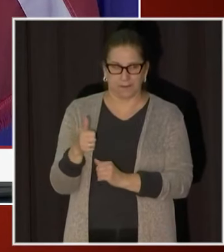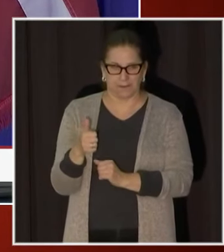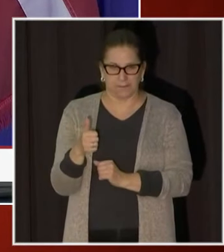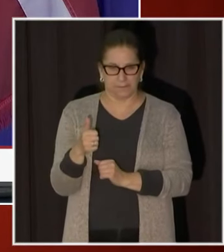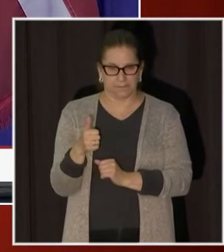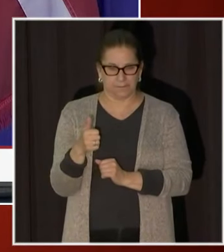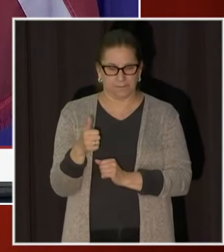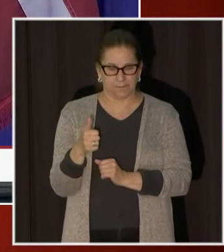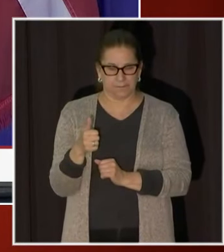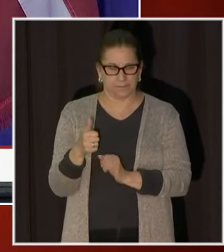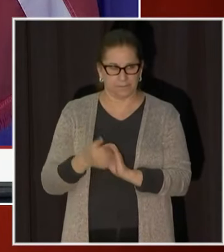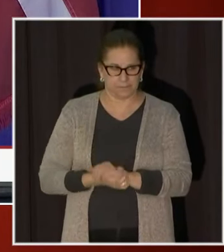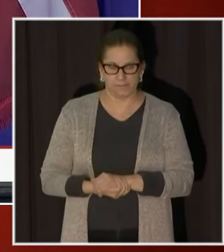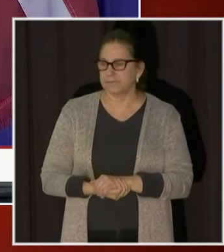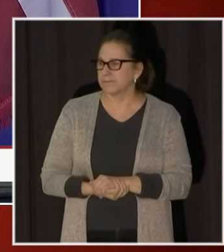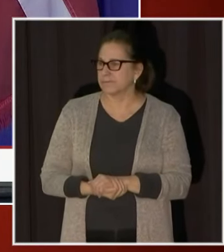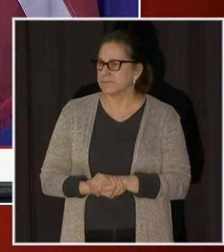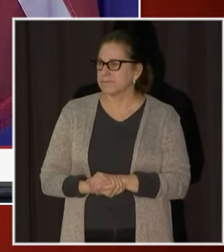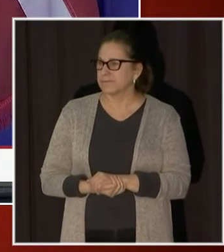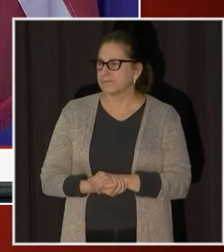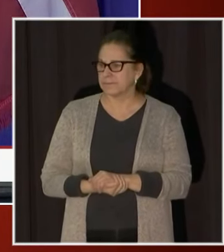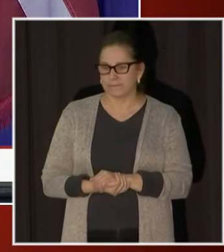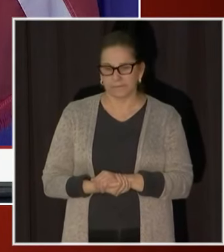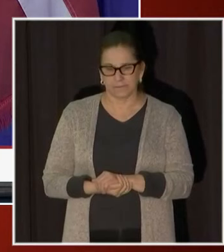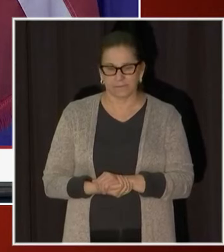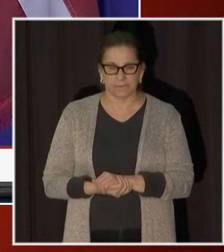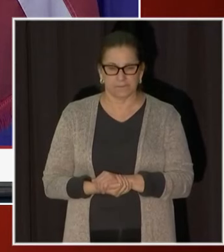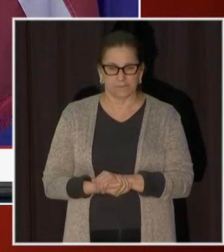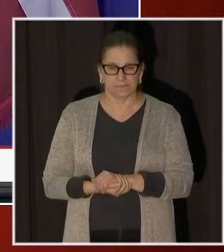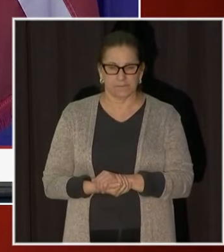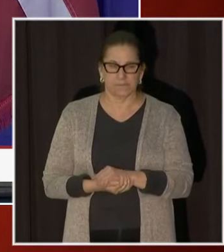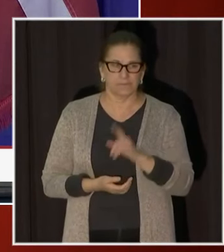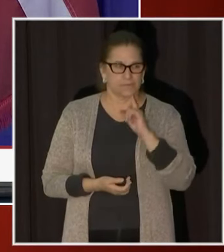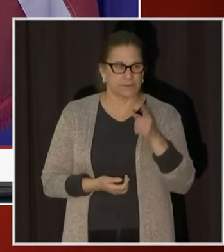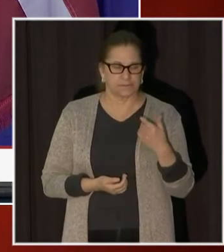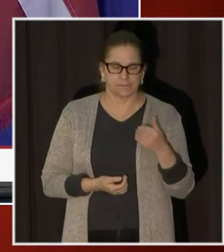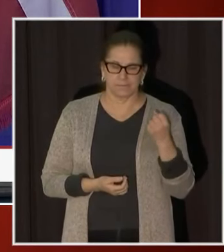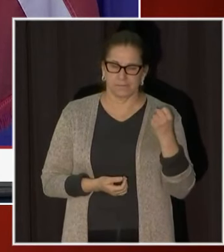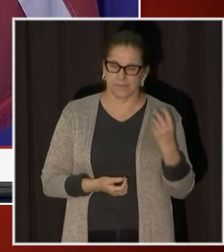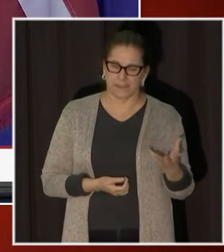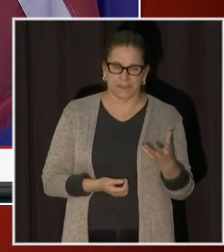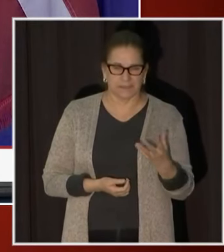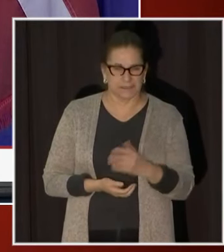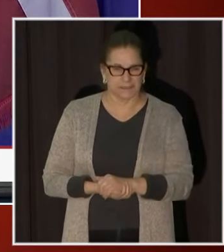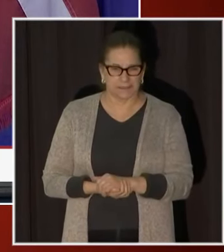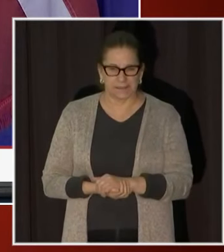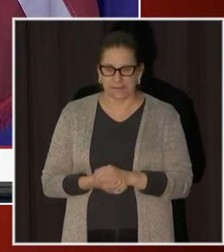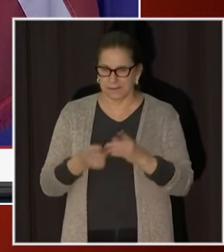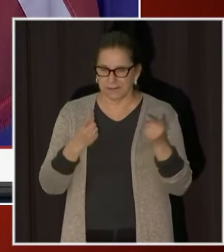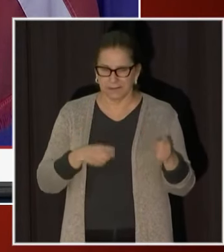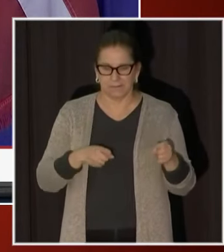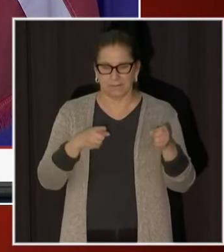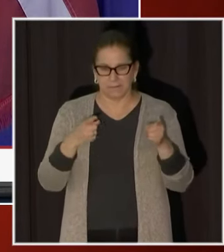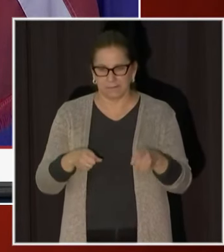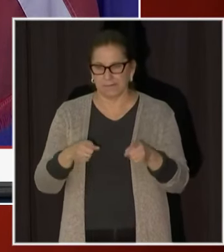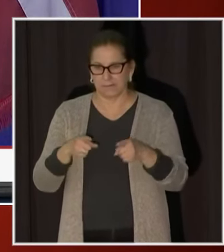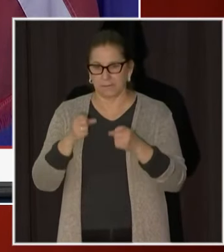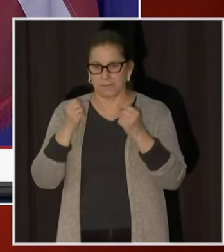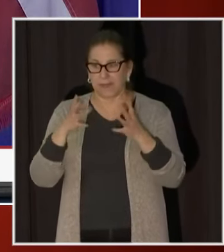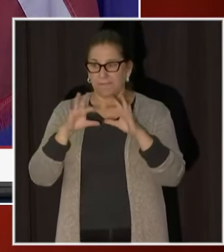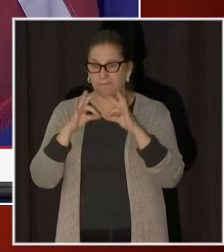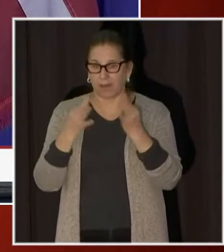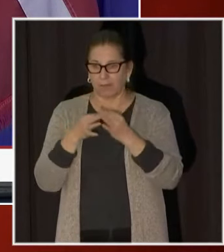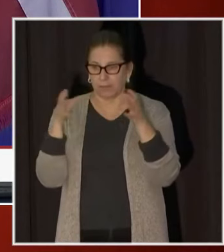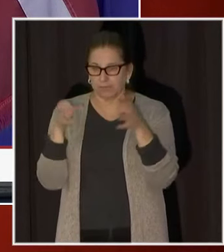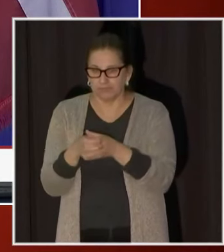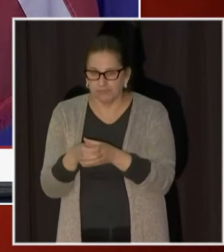anywhere else. And there are just too many anecdotes across the nation about family gatherings that have literally wiped out a